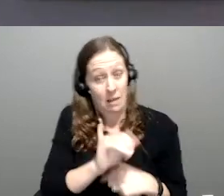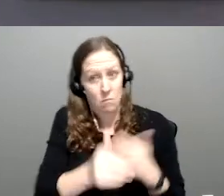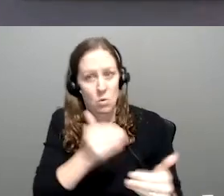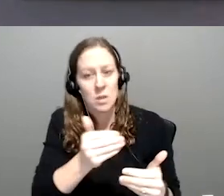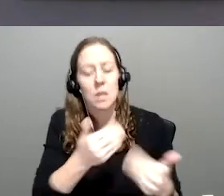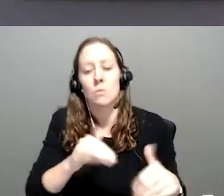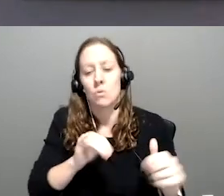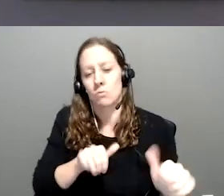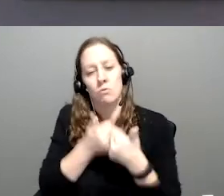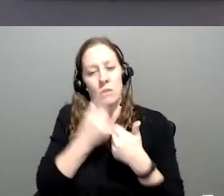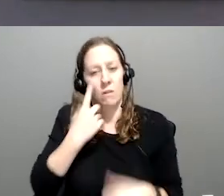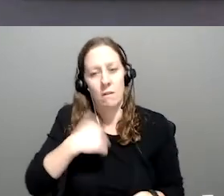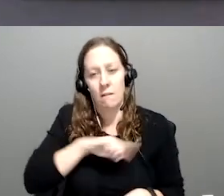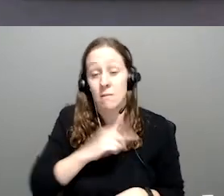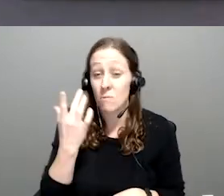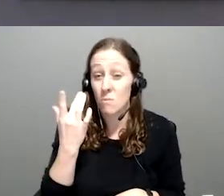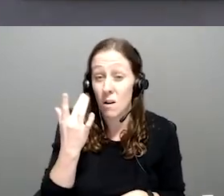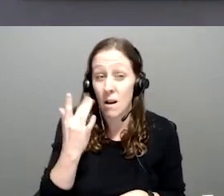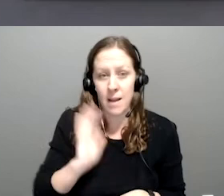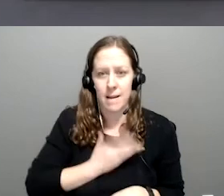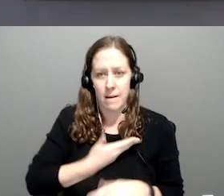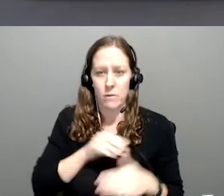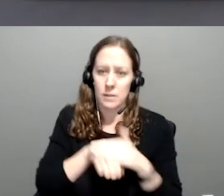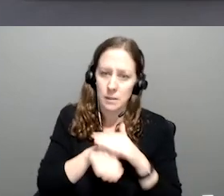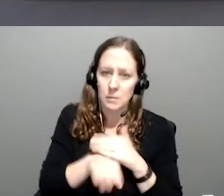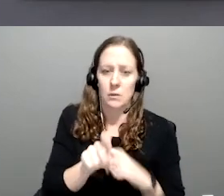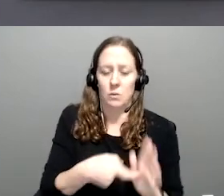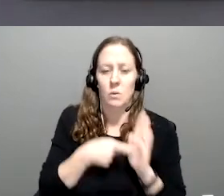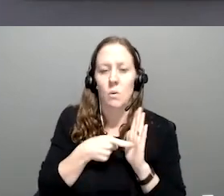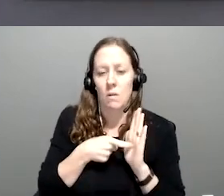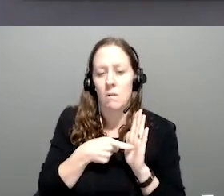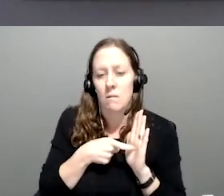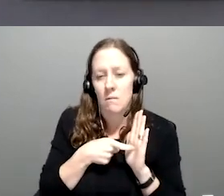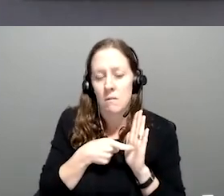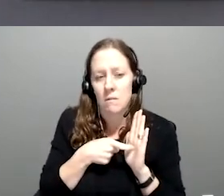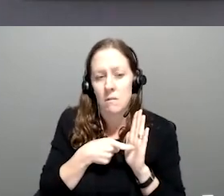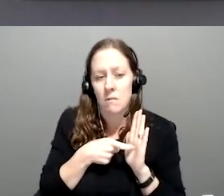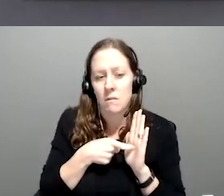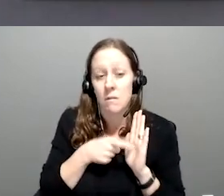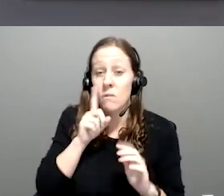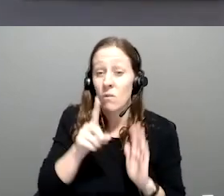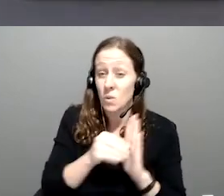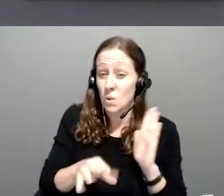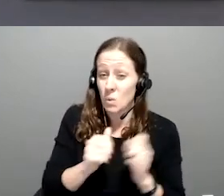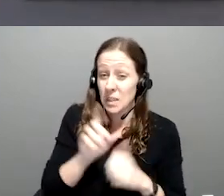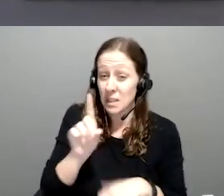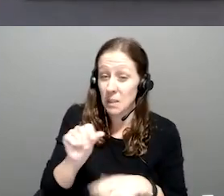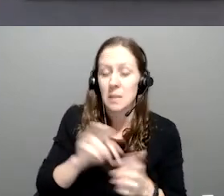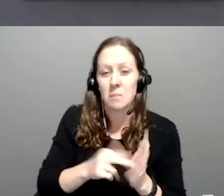because of the accessibility needs that we have. And in particular for students with disabilities, it's a little bit more of a